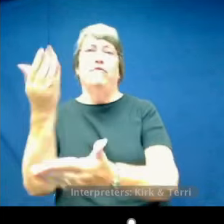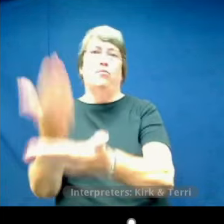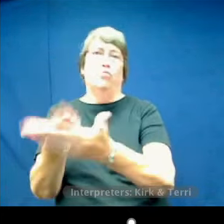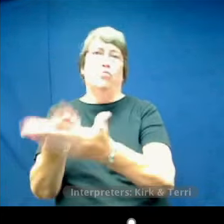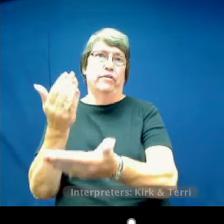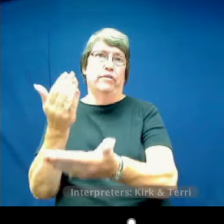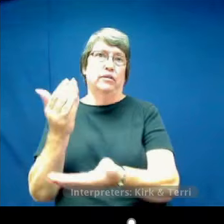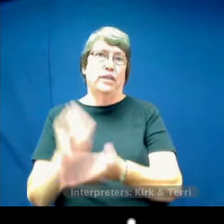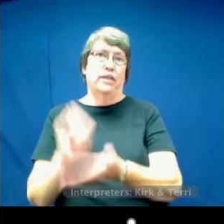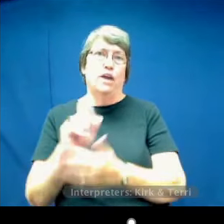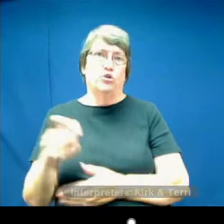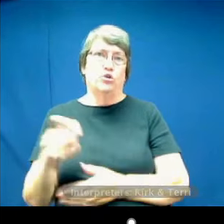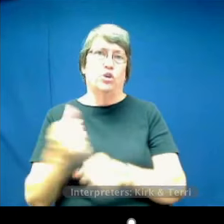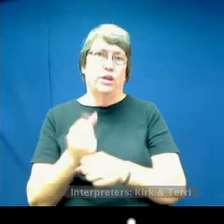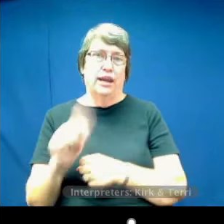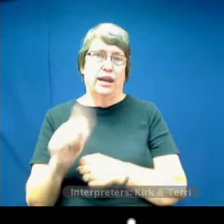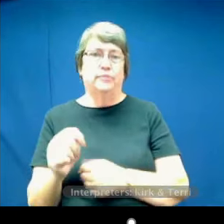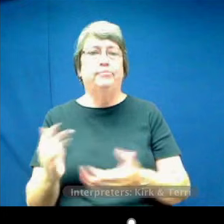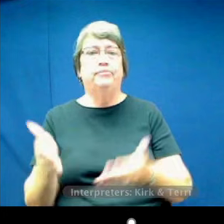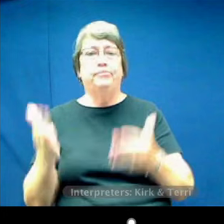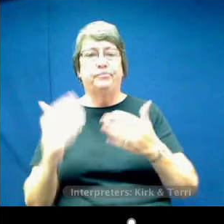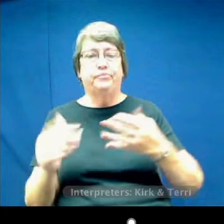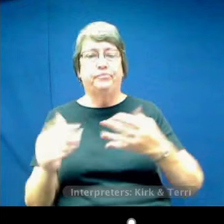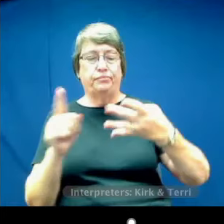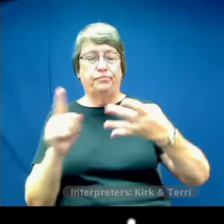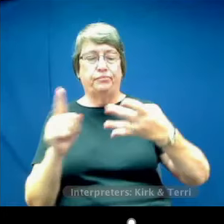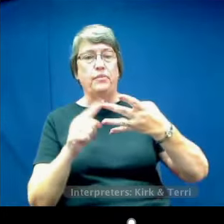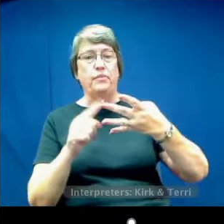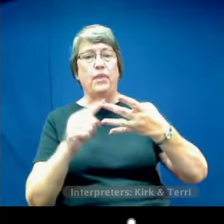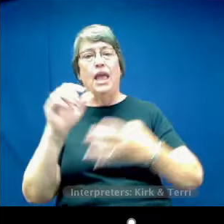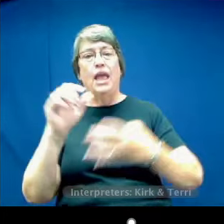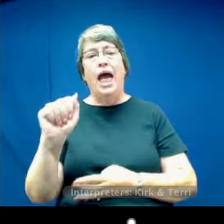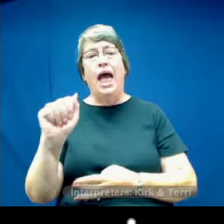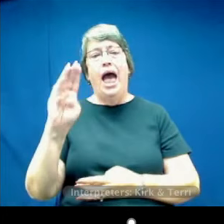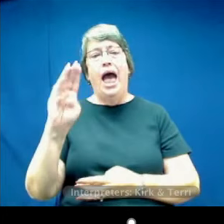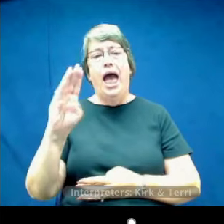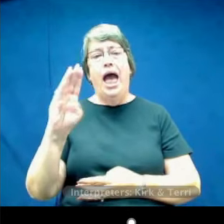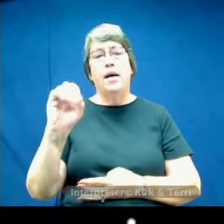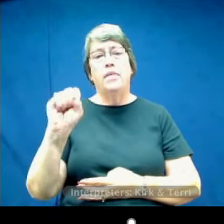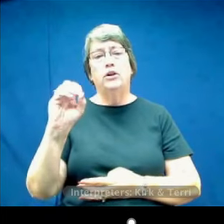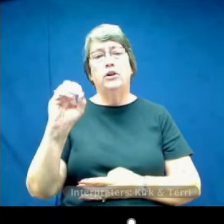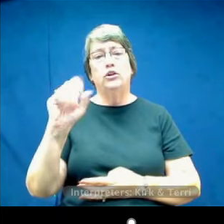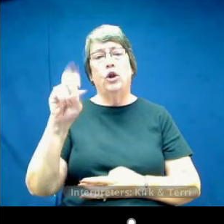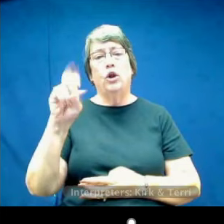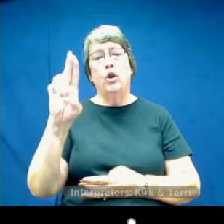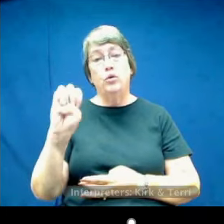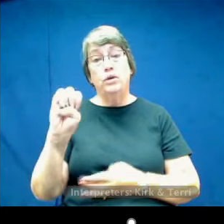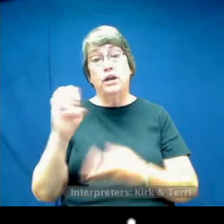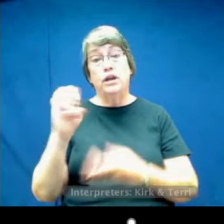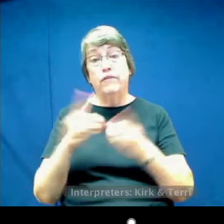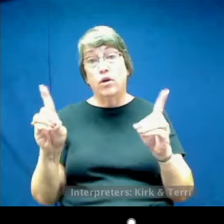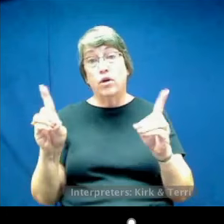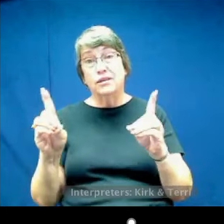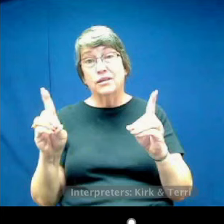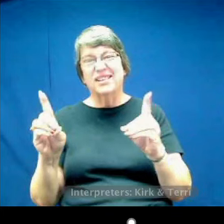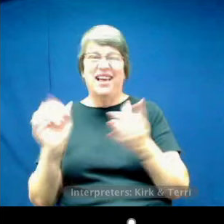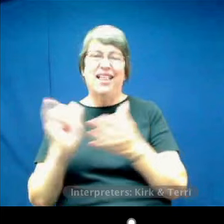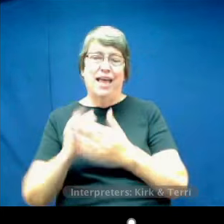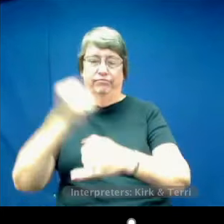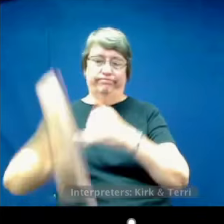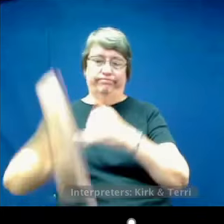Absolute divorce is just the term we use as compared to a limited divorce. The grounds have ripened,